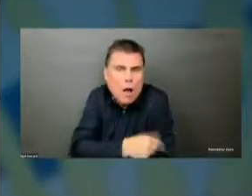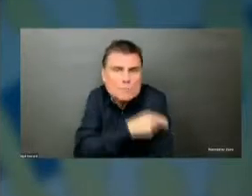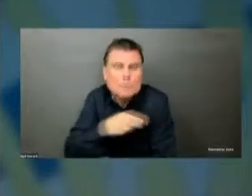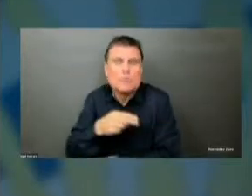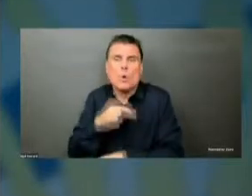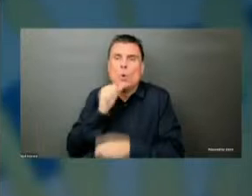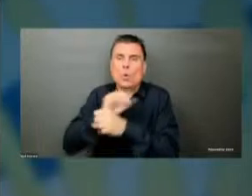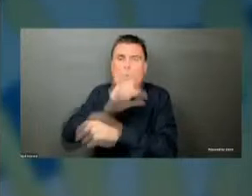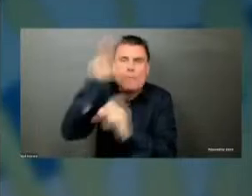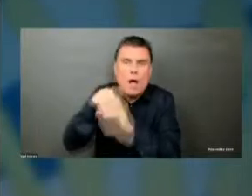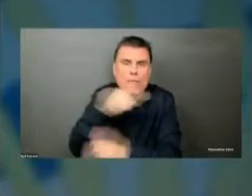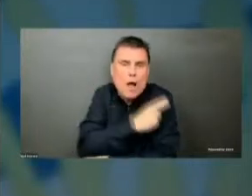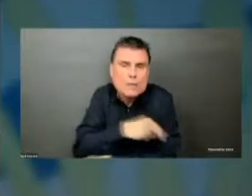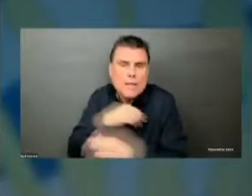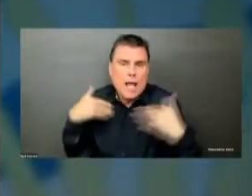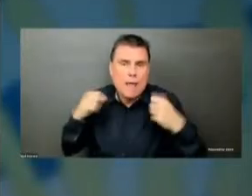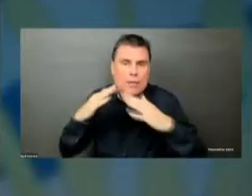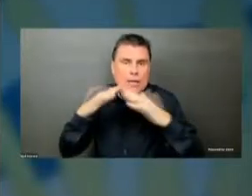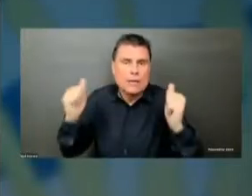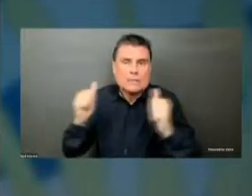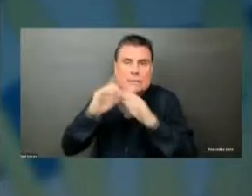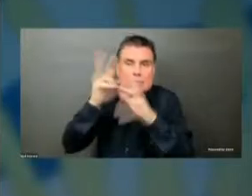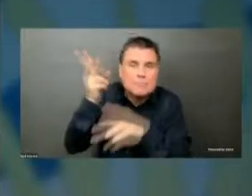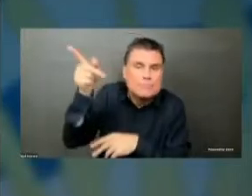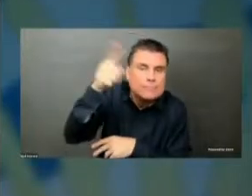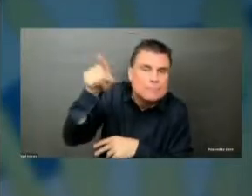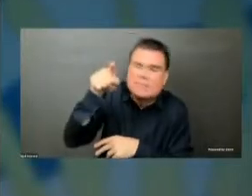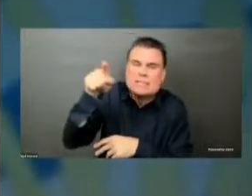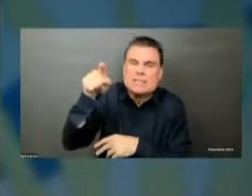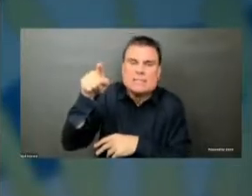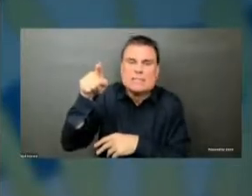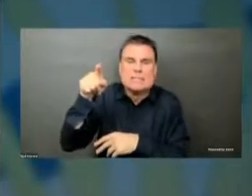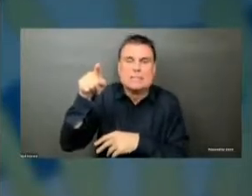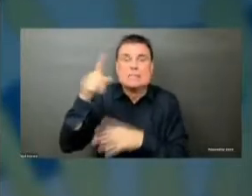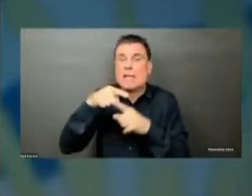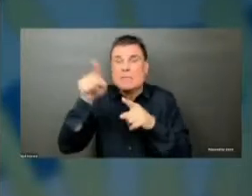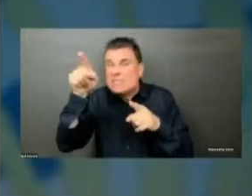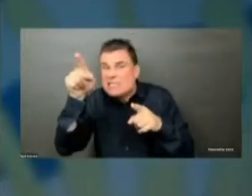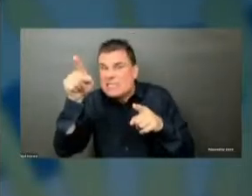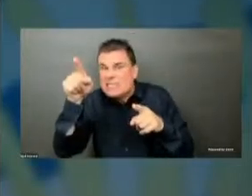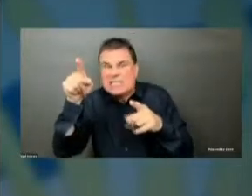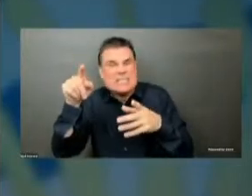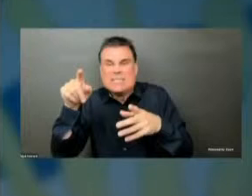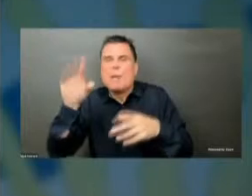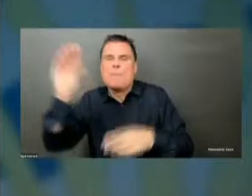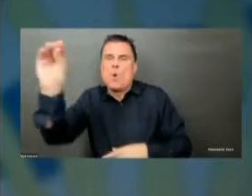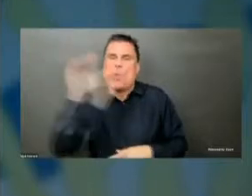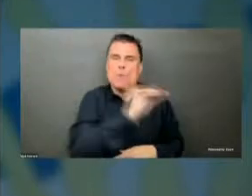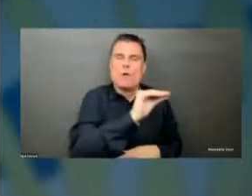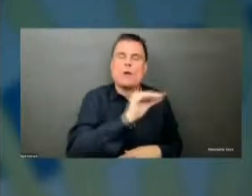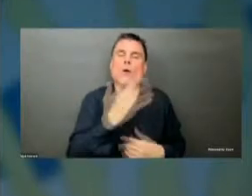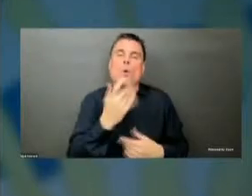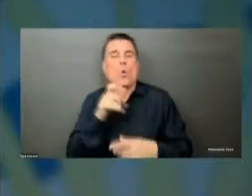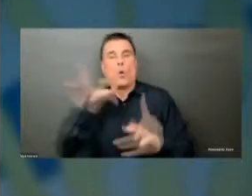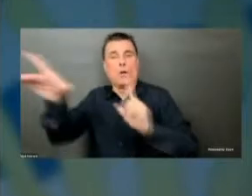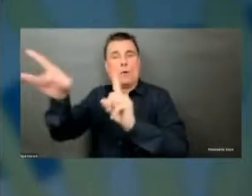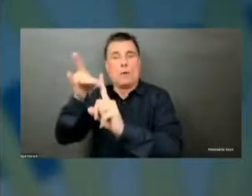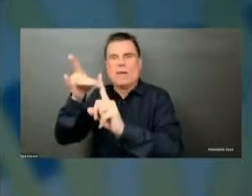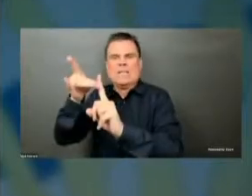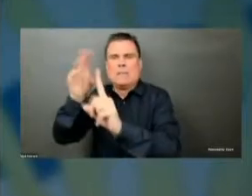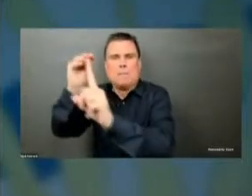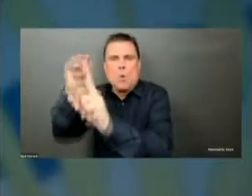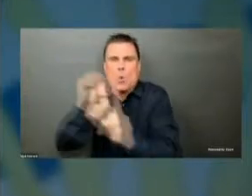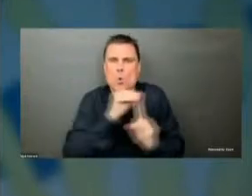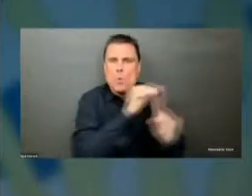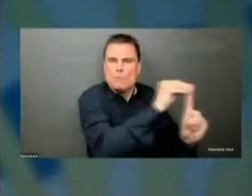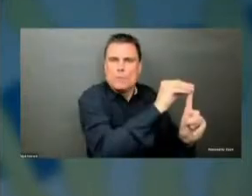around who needed care to other parts of the province to support the ongoing pressures in the north.